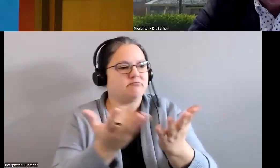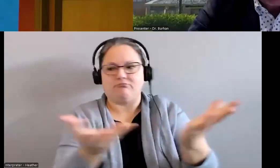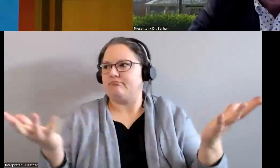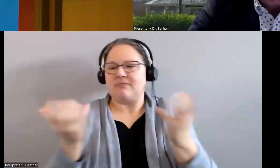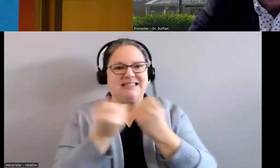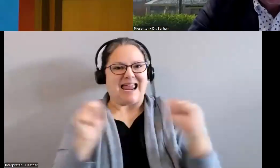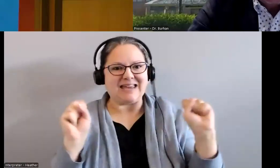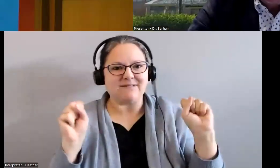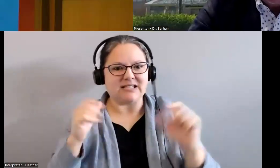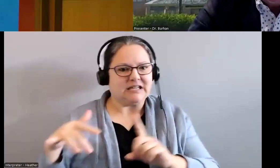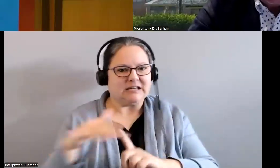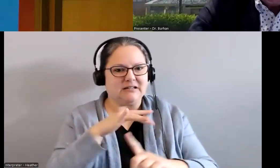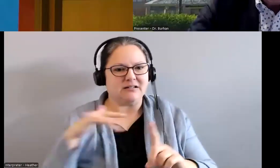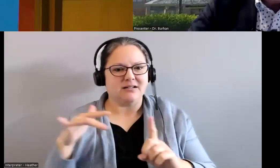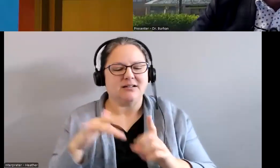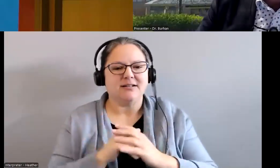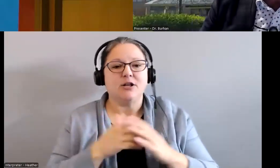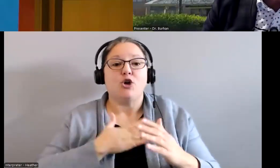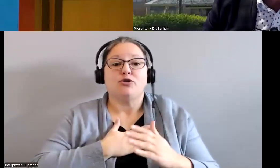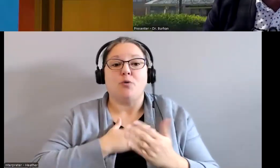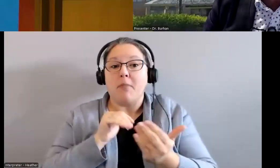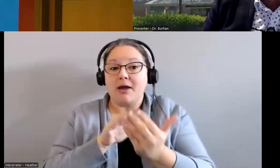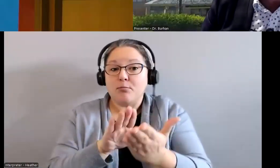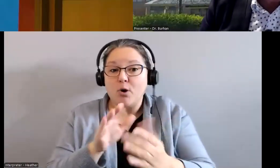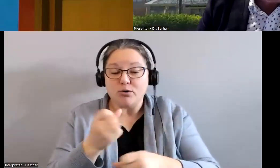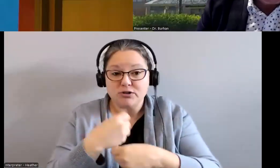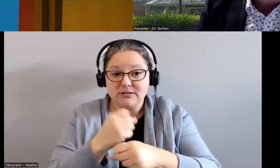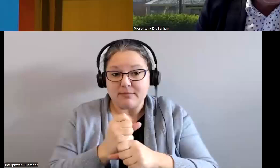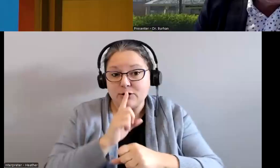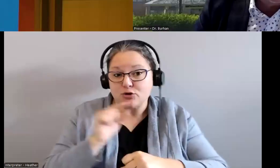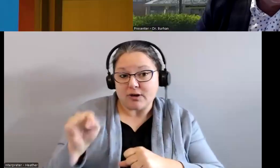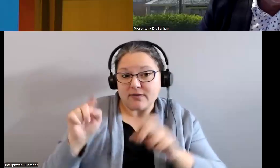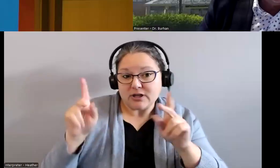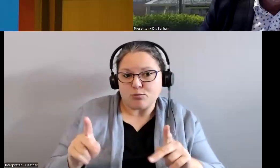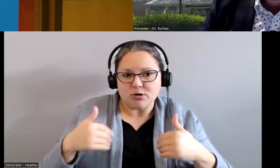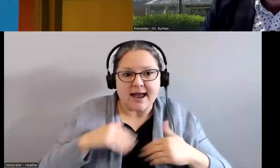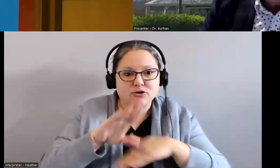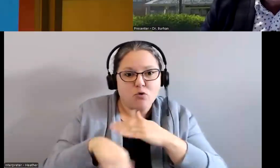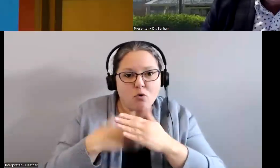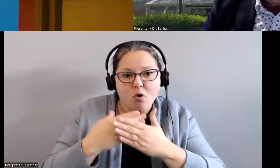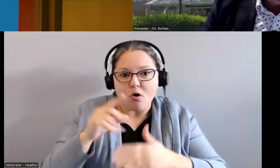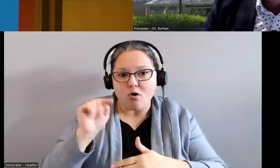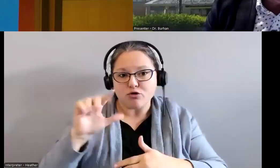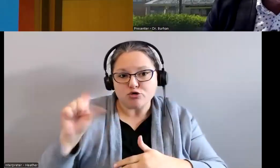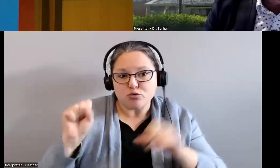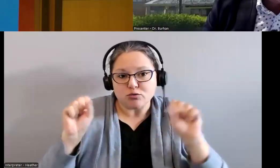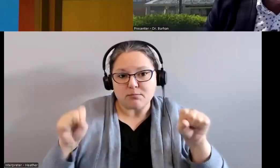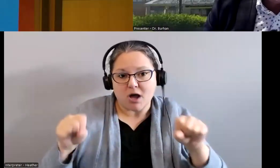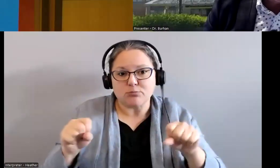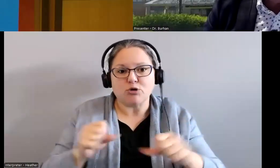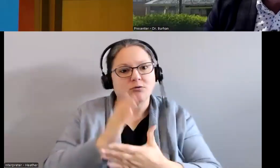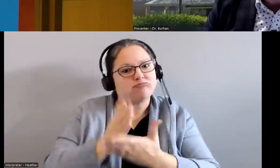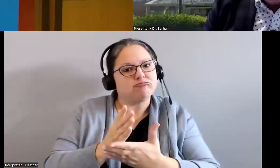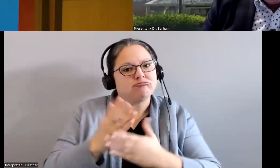my approach has been usually making sure that the person have all the tools they need to prevent fall through occupational